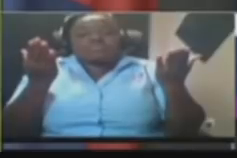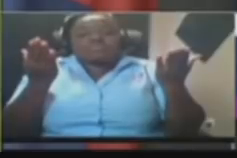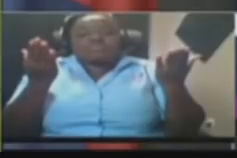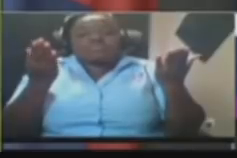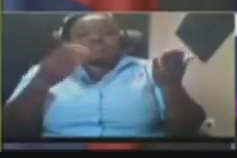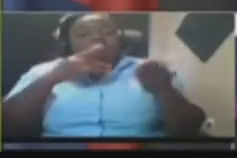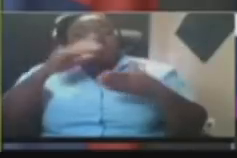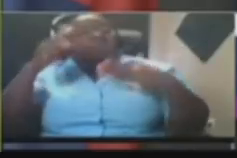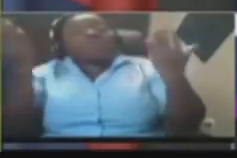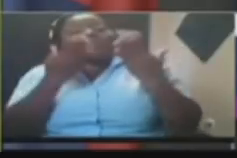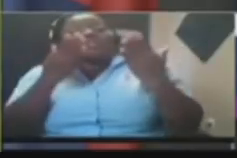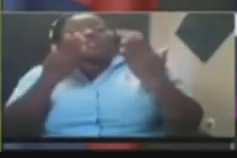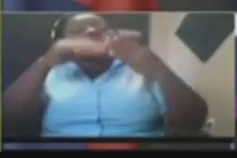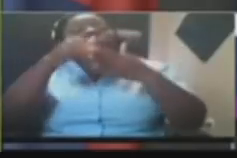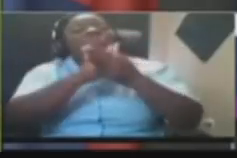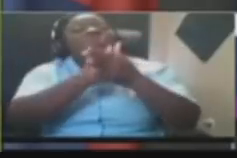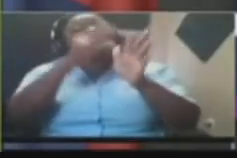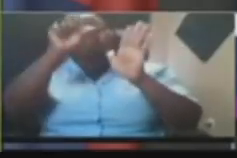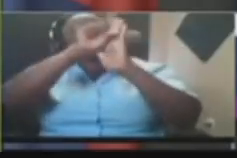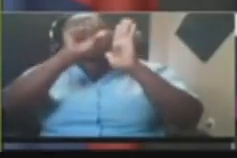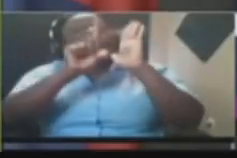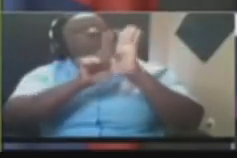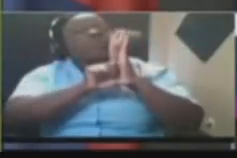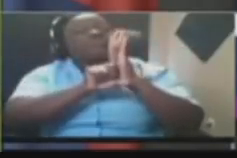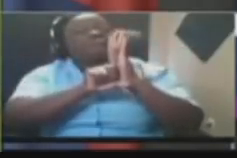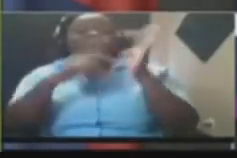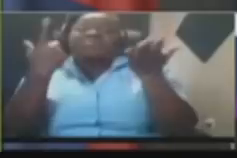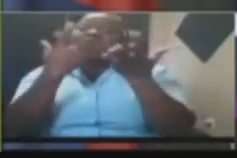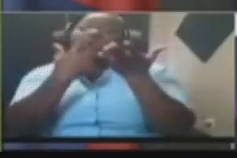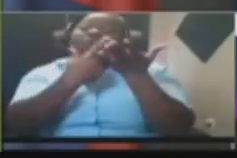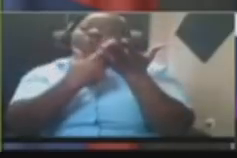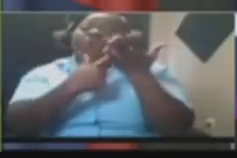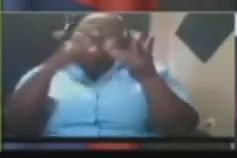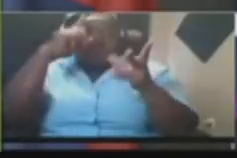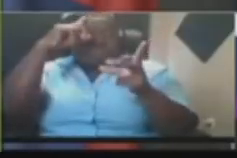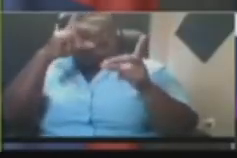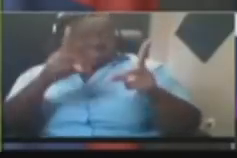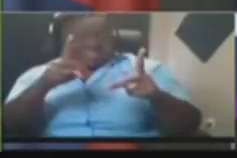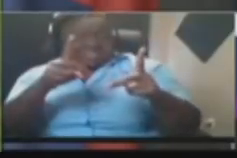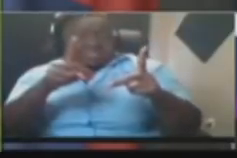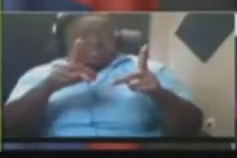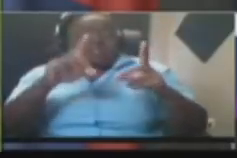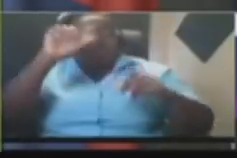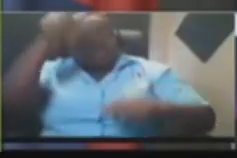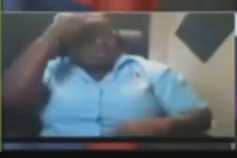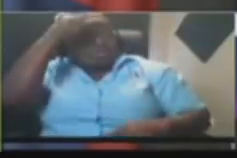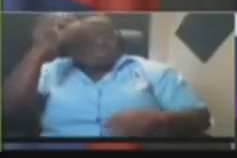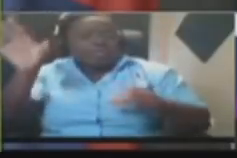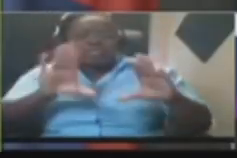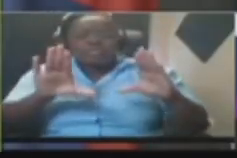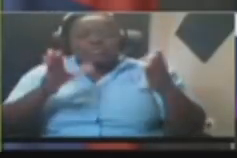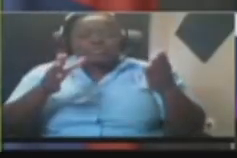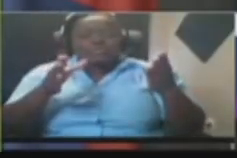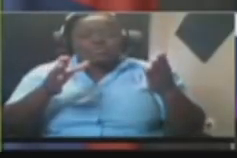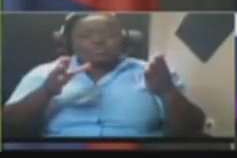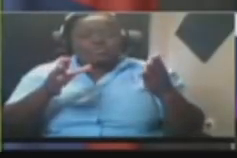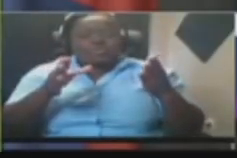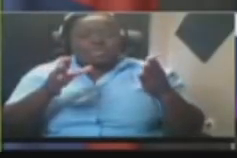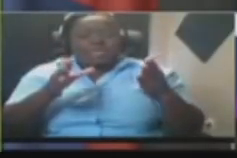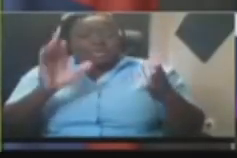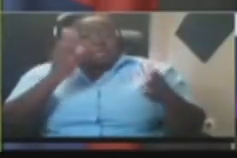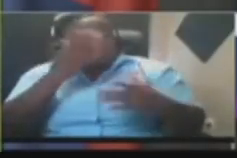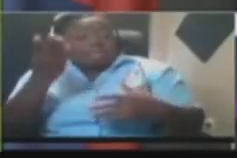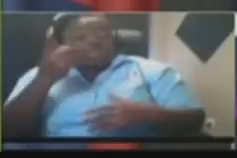bring out and what heavy hand the government should use and all of that. And in fact, there was one person,